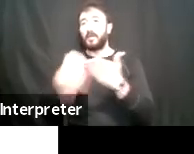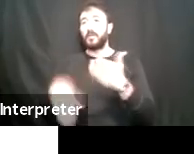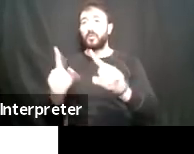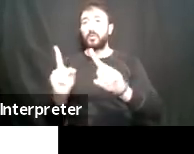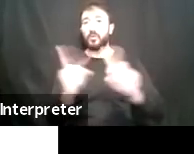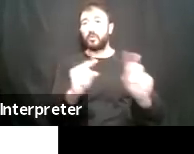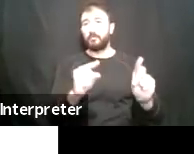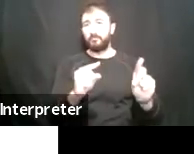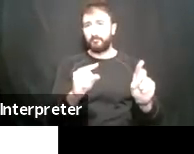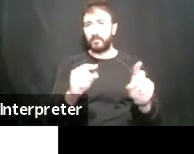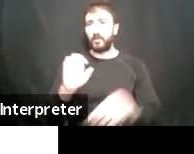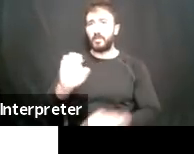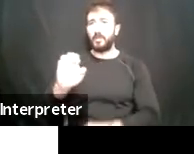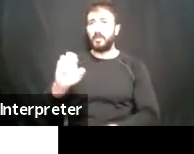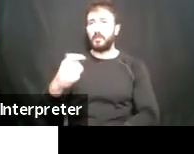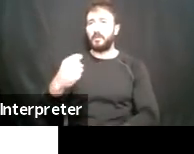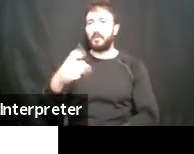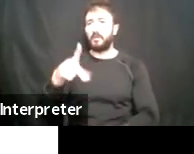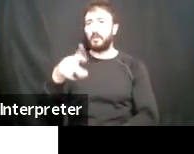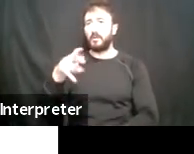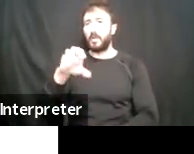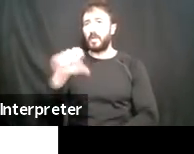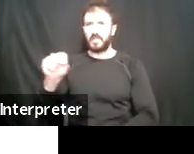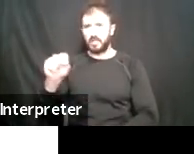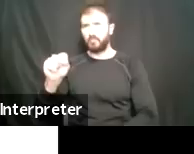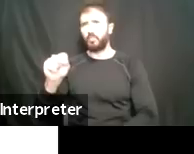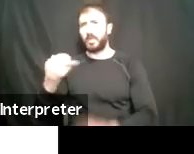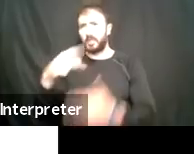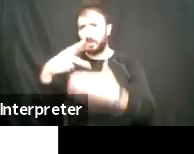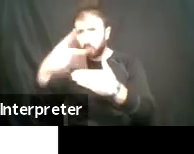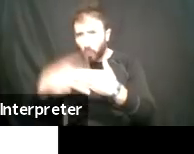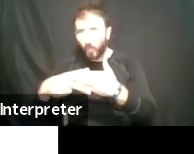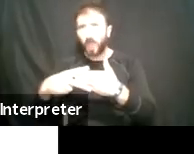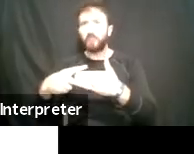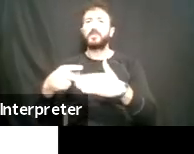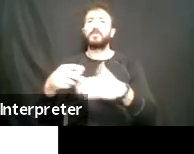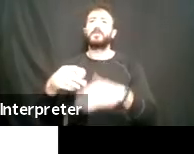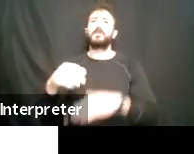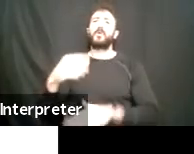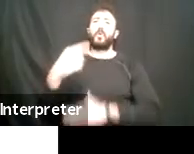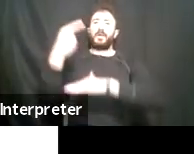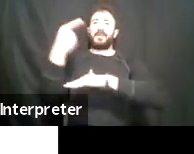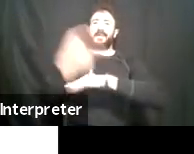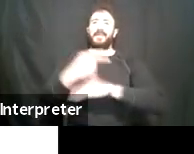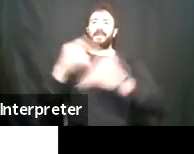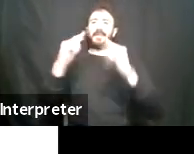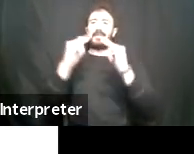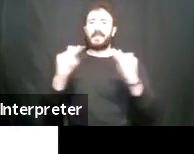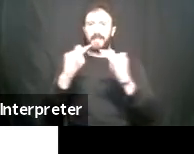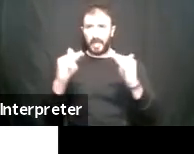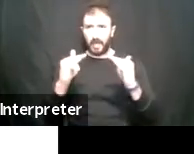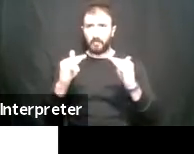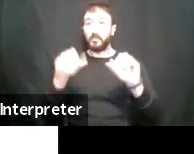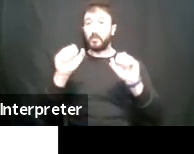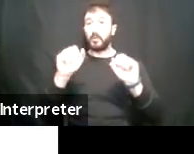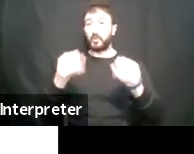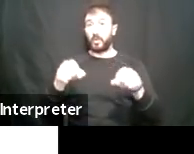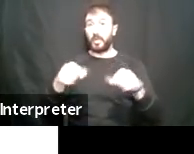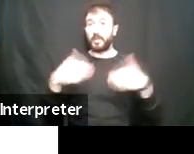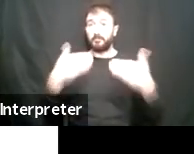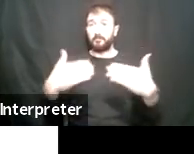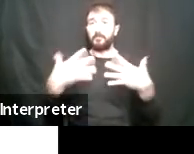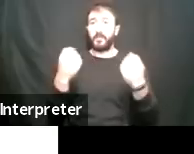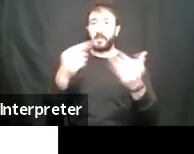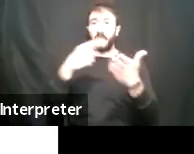programs so that they do it daily before they come to day camp. We're also going to be sending it out to families